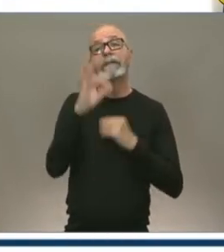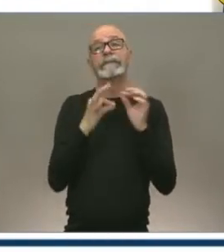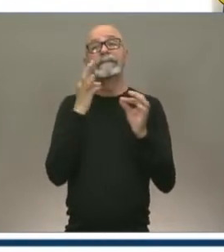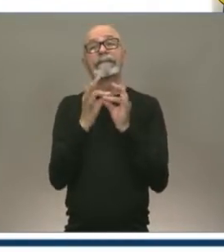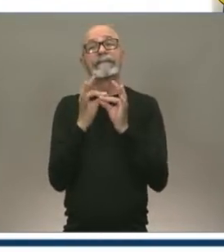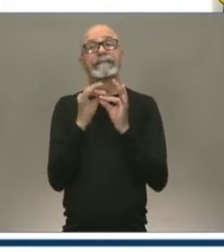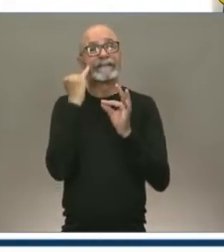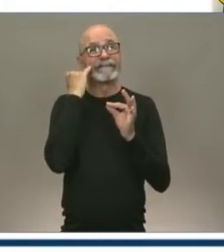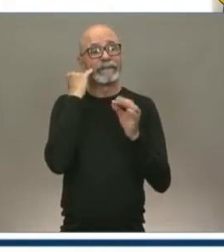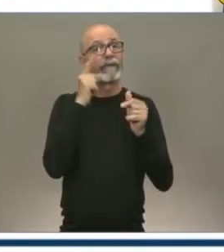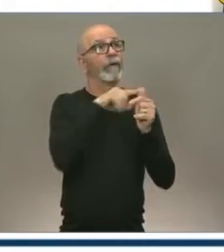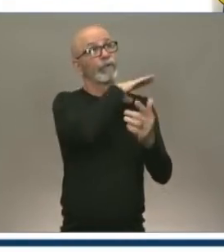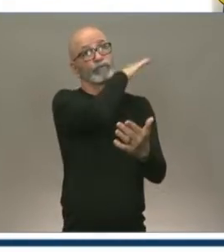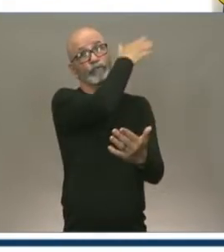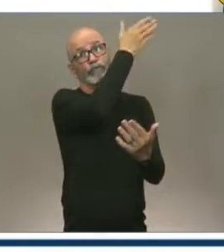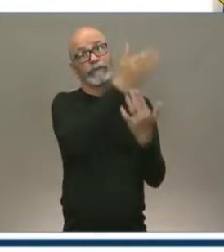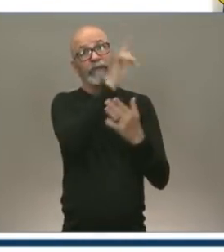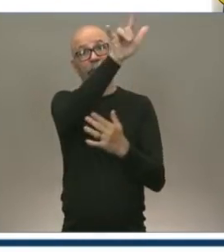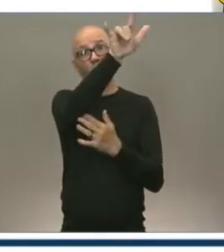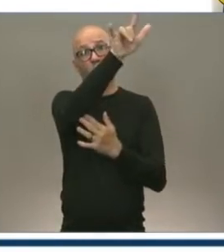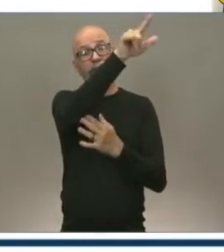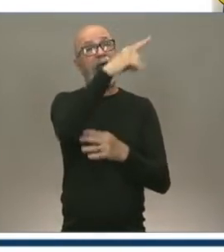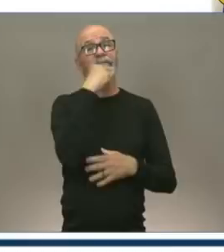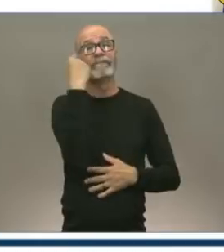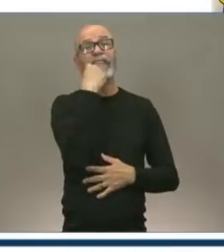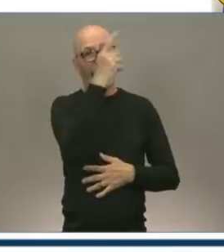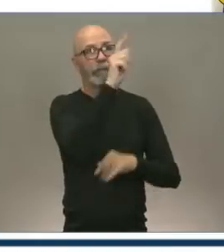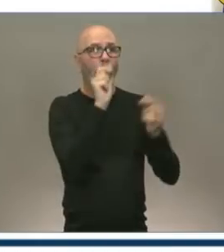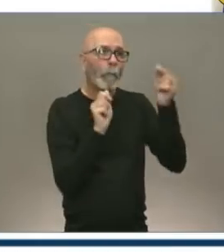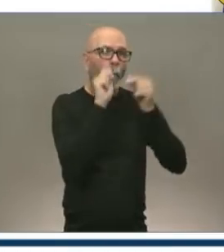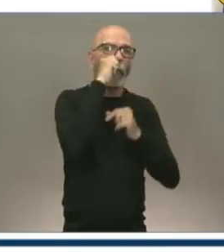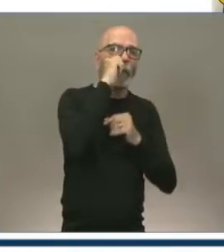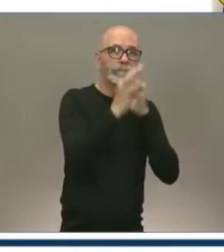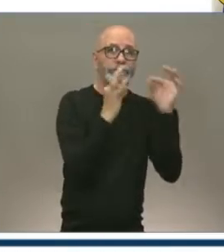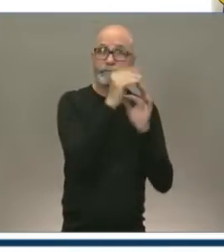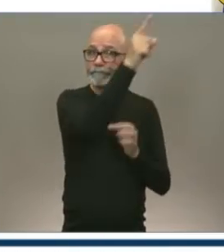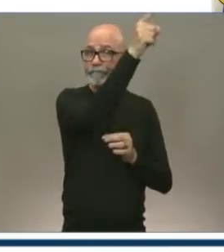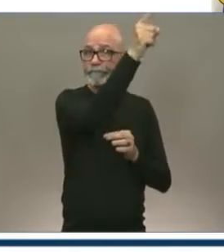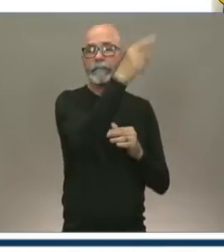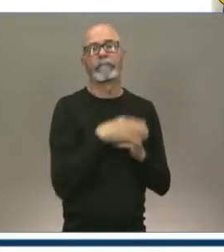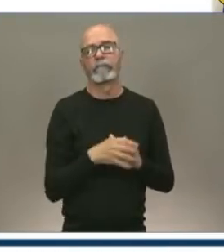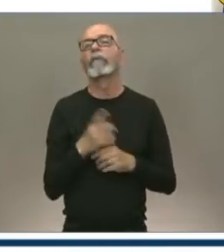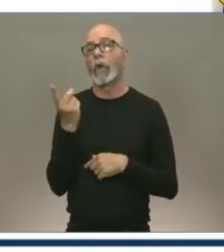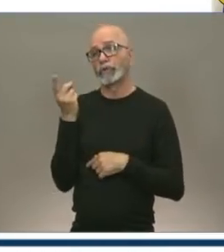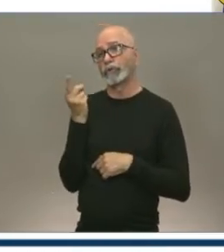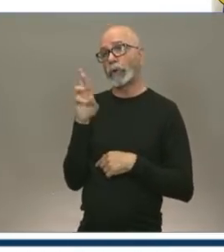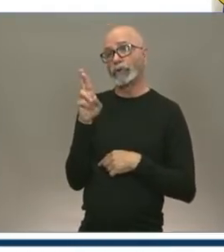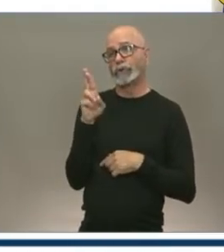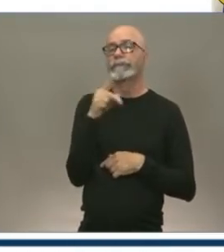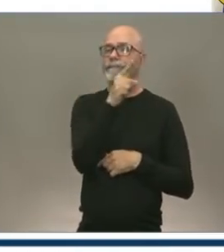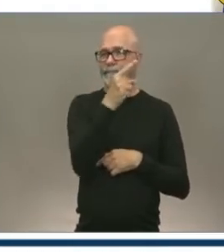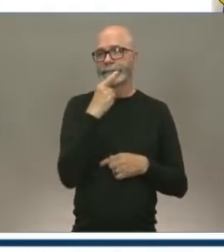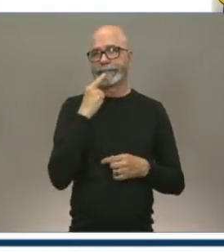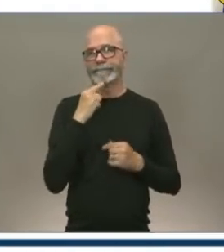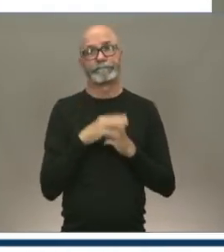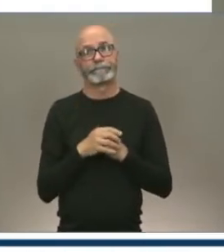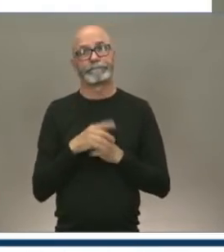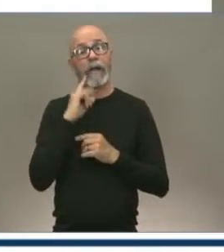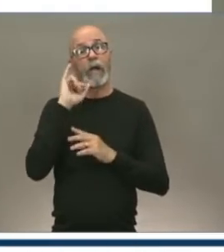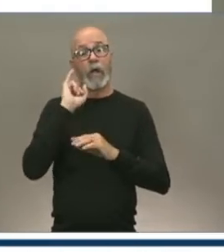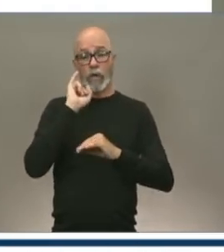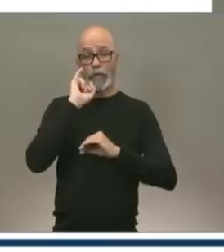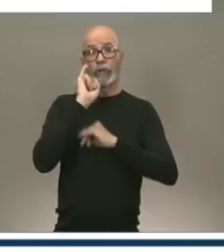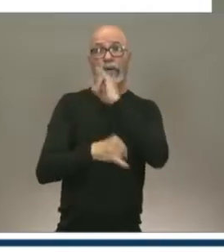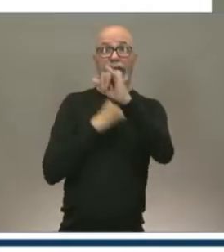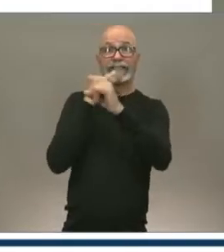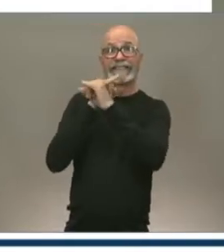International Airport? Maybe you want to give an update on your conversation? So first of all, we have international travelers